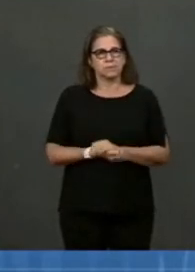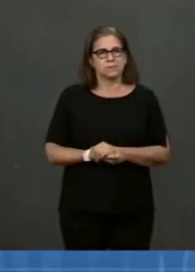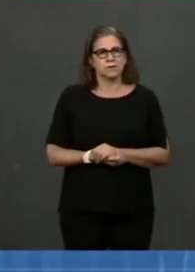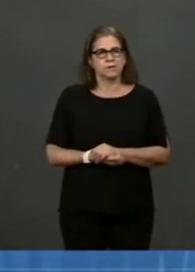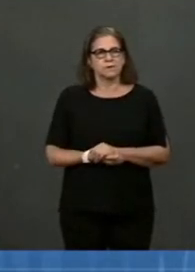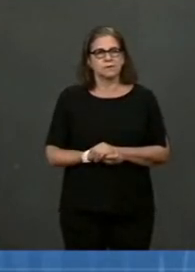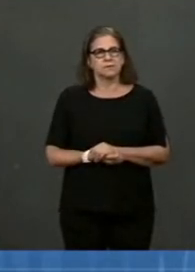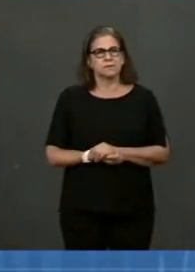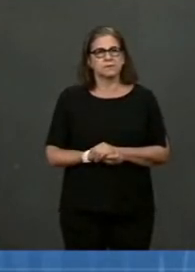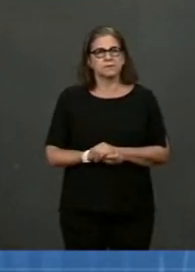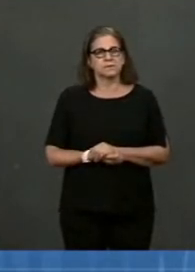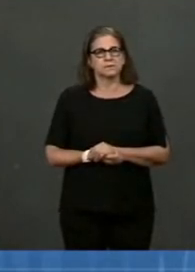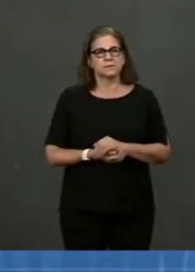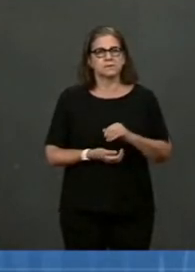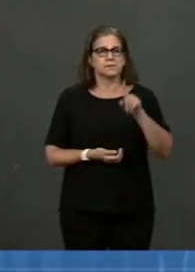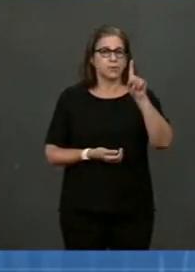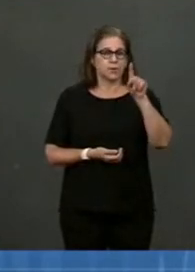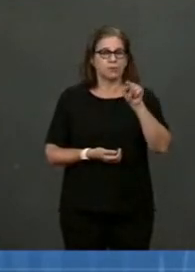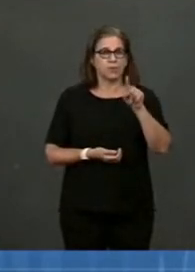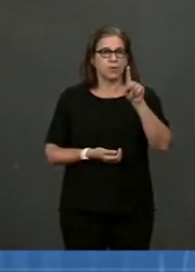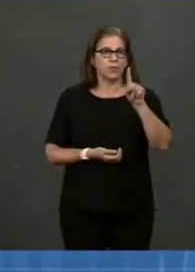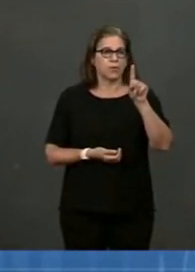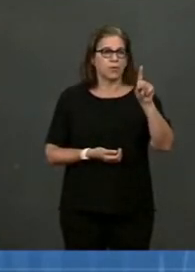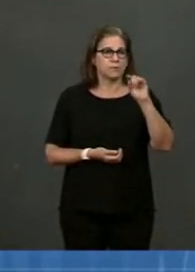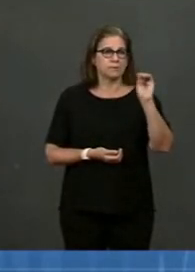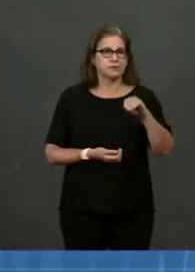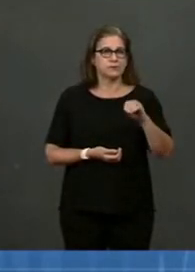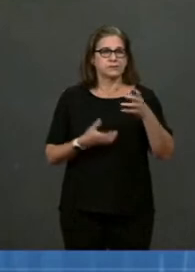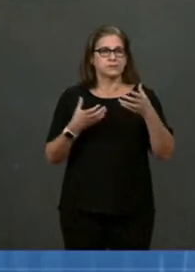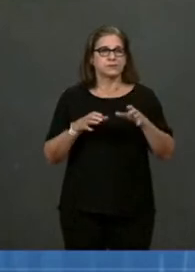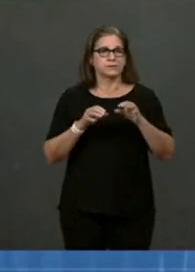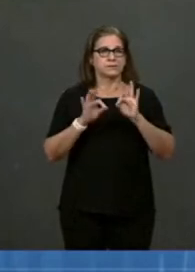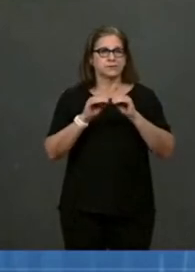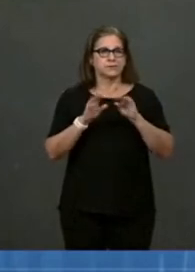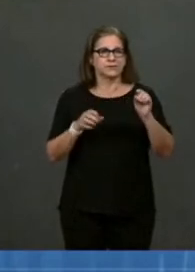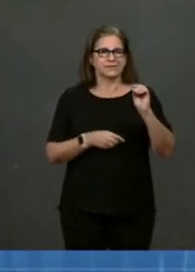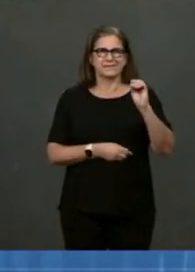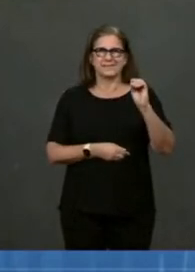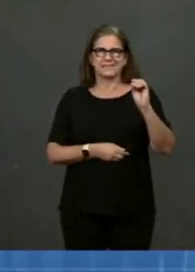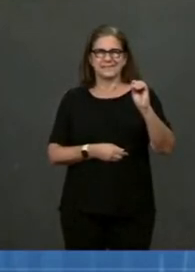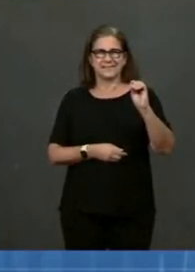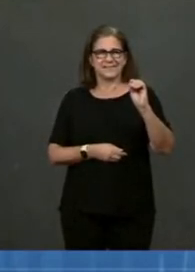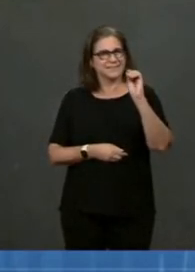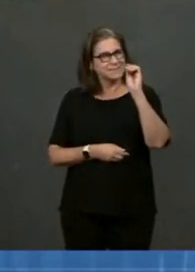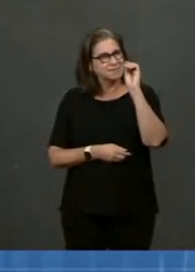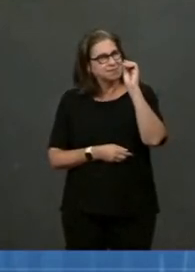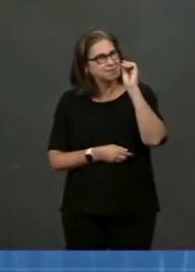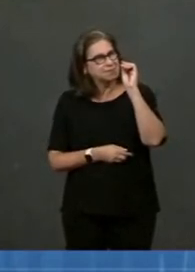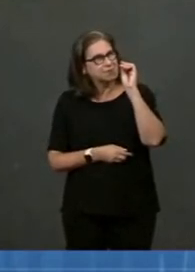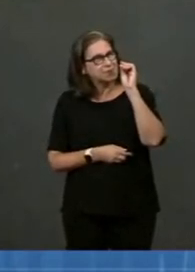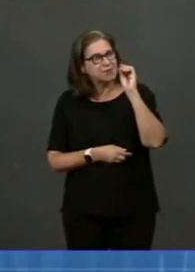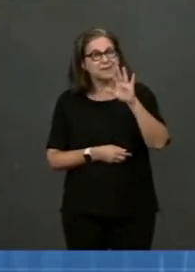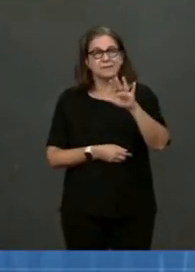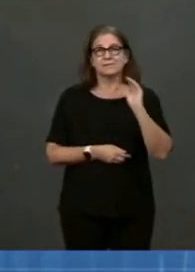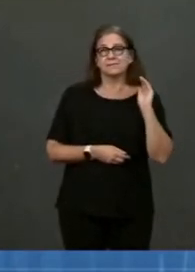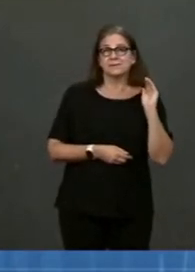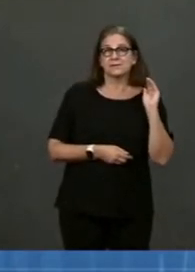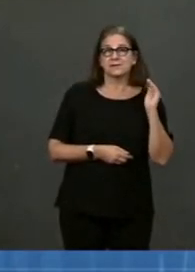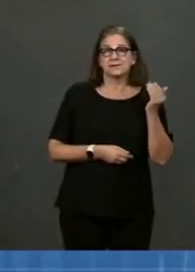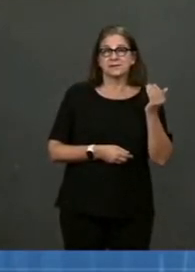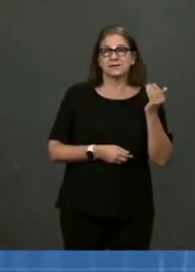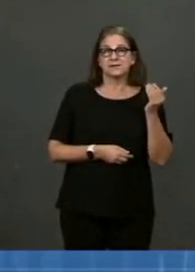not definitive, it does strongly suggest that there is an impact on transmissibility, but further studies would